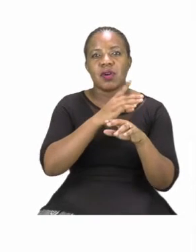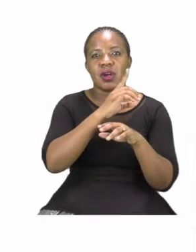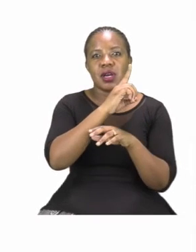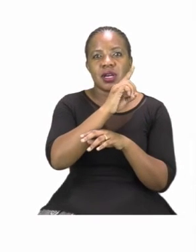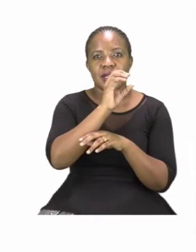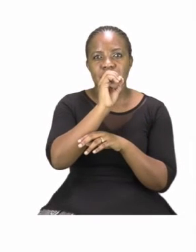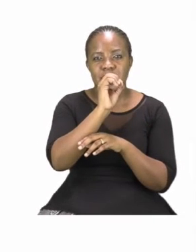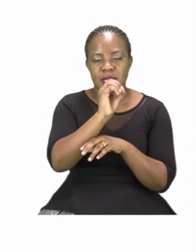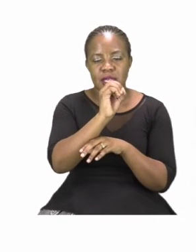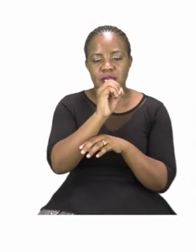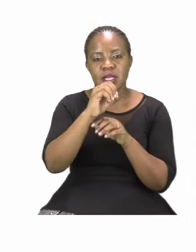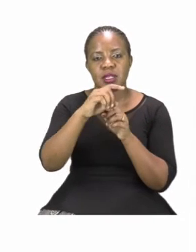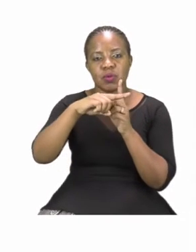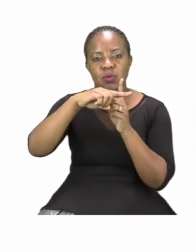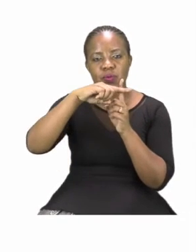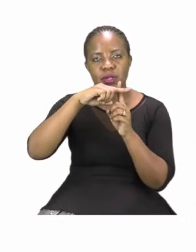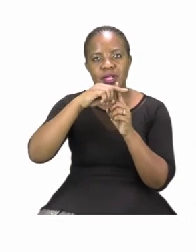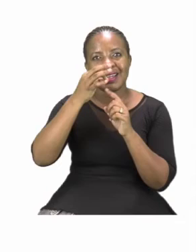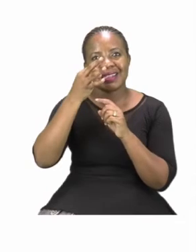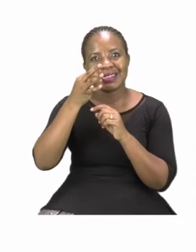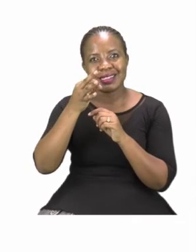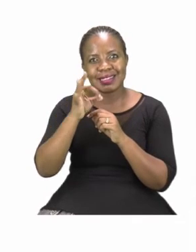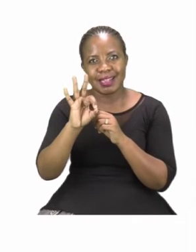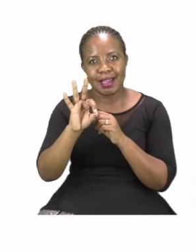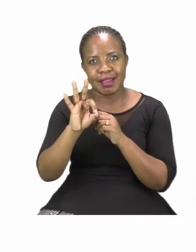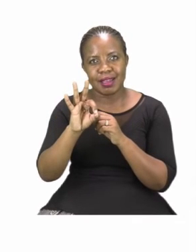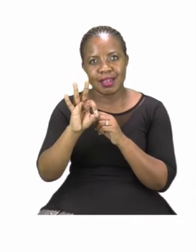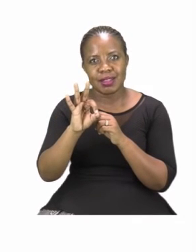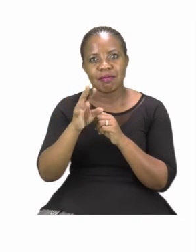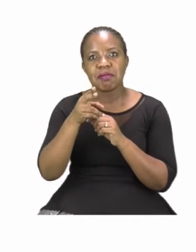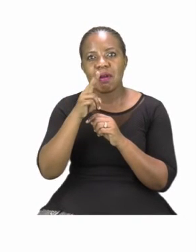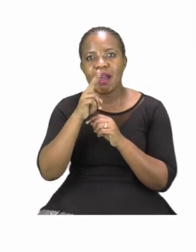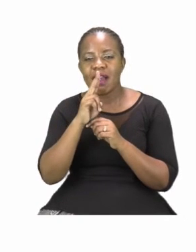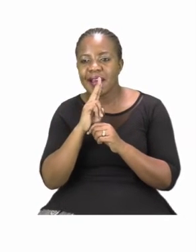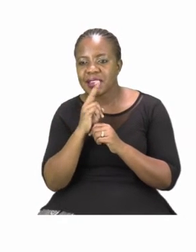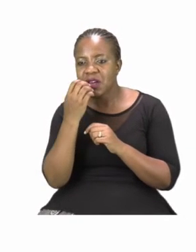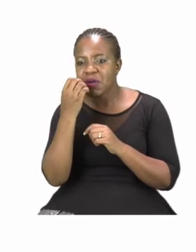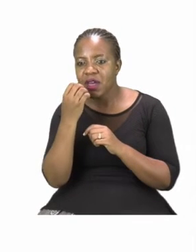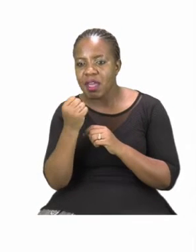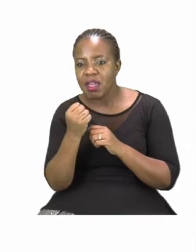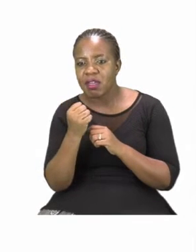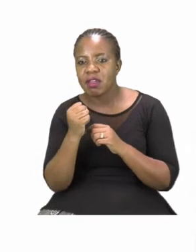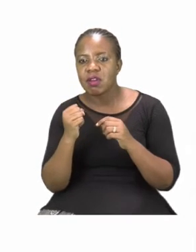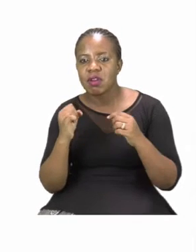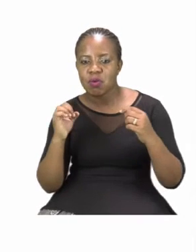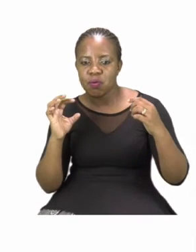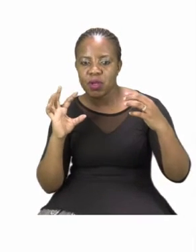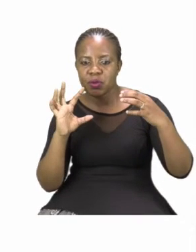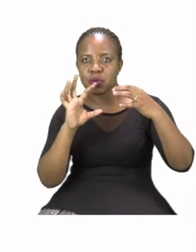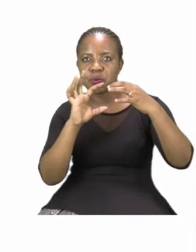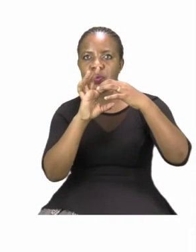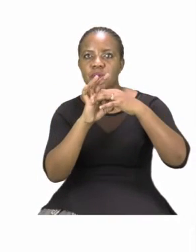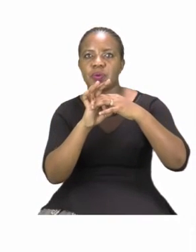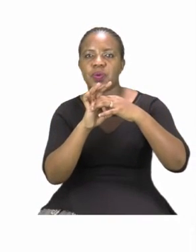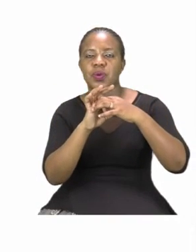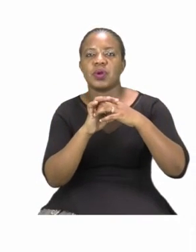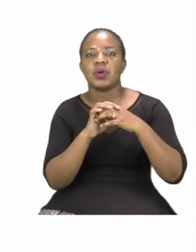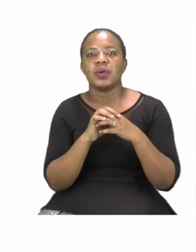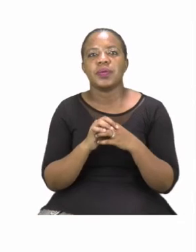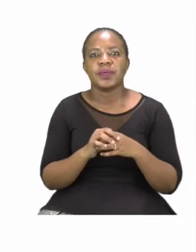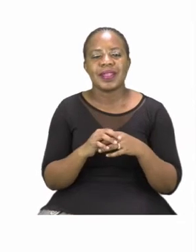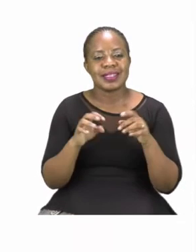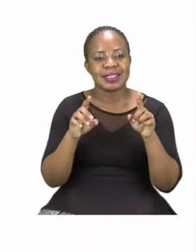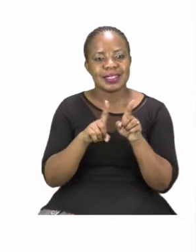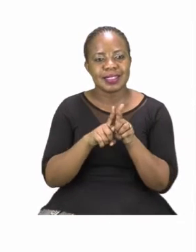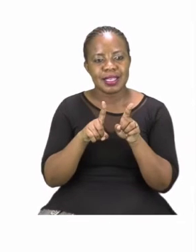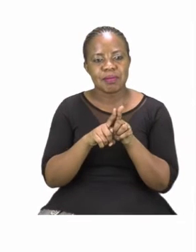you get must be one of those flags. So you are going to draw a line to that